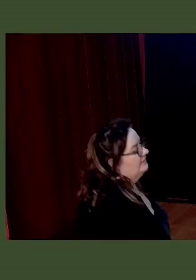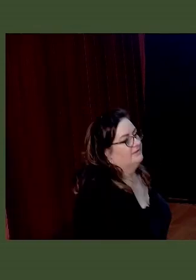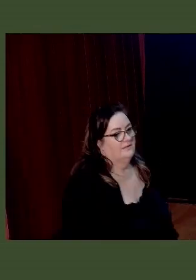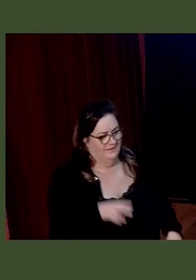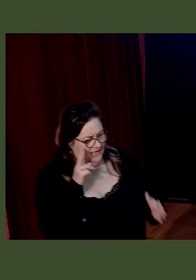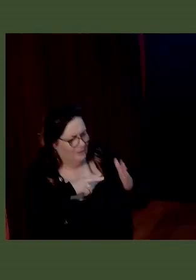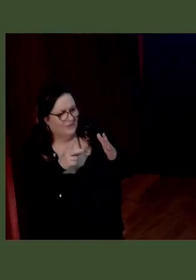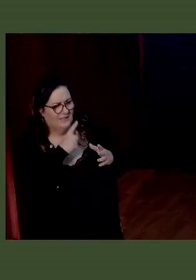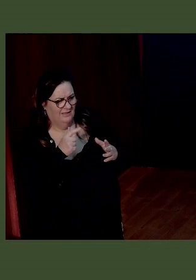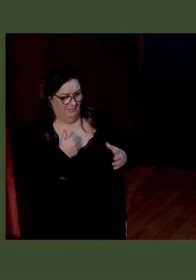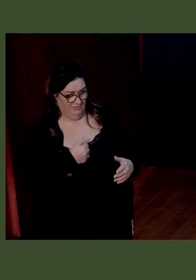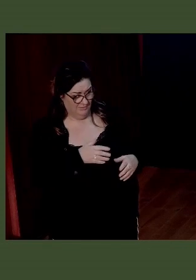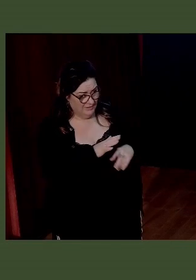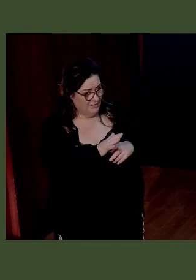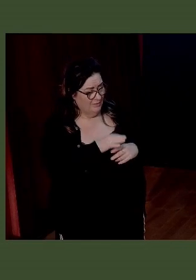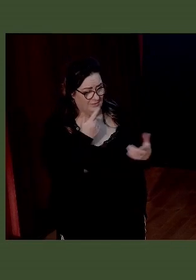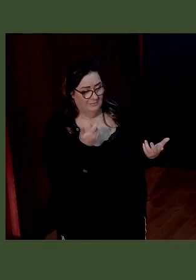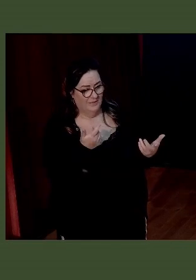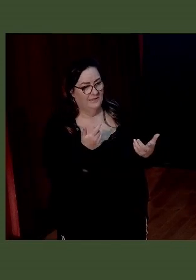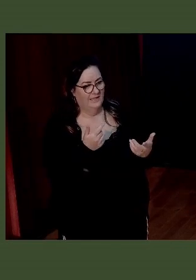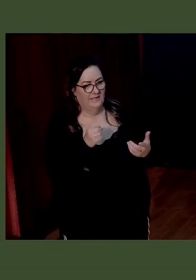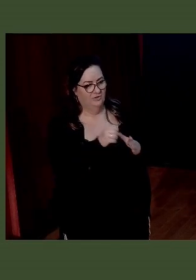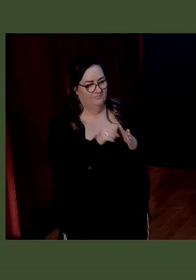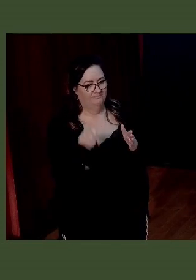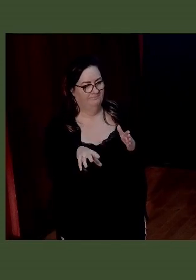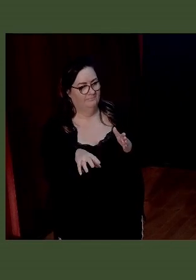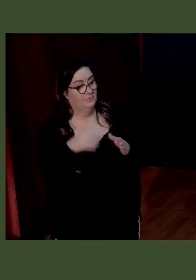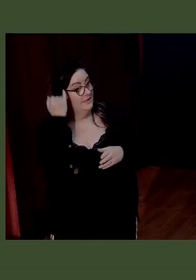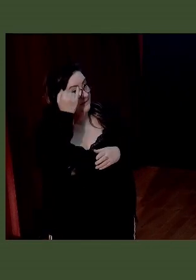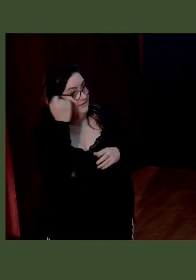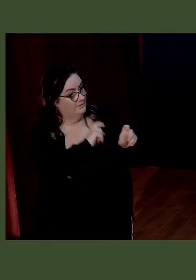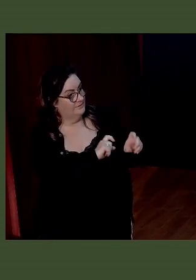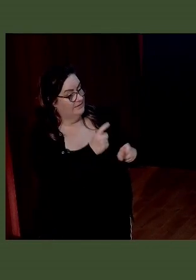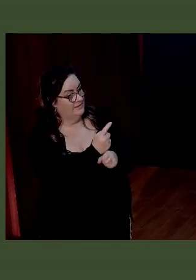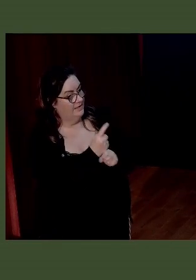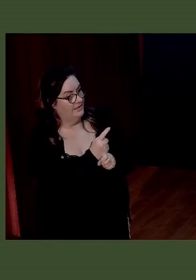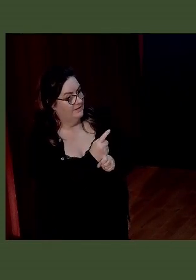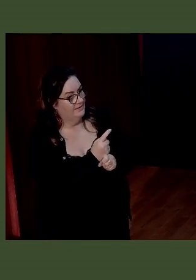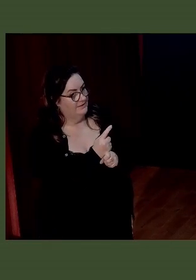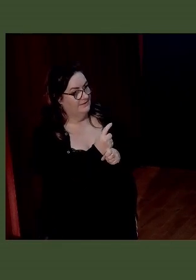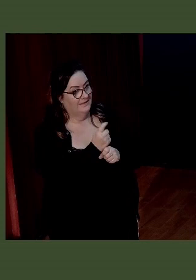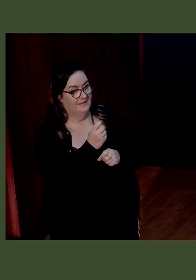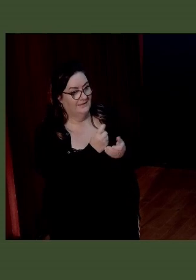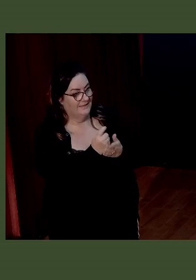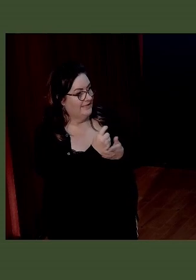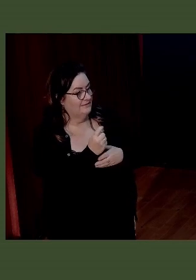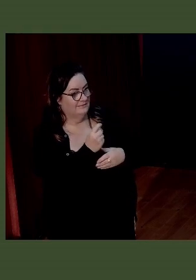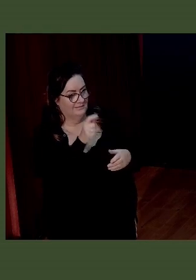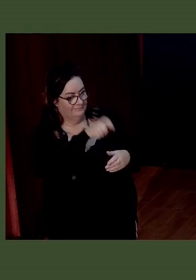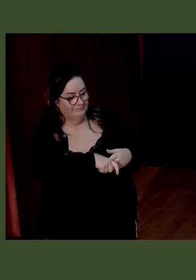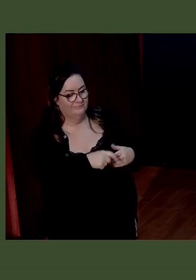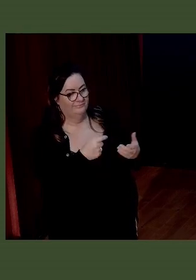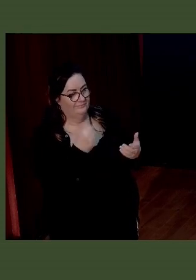are. And it was quietly dropped. But the idea wasn't dropped. The tenant purchase idea was not dropped. And